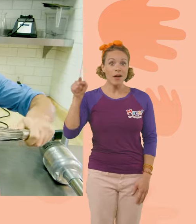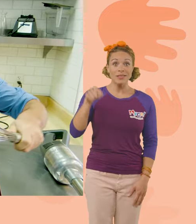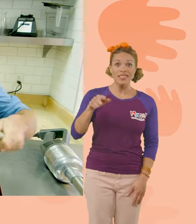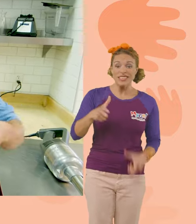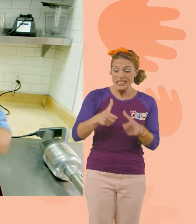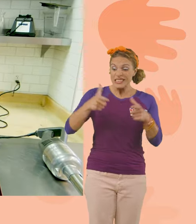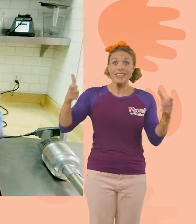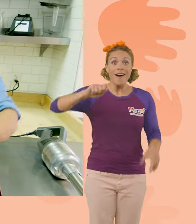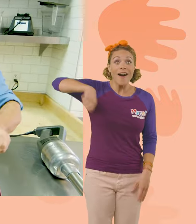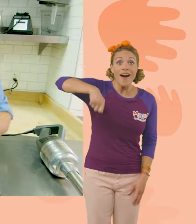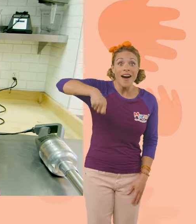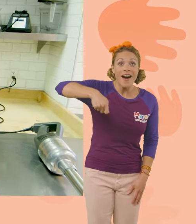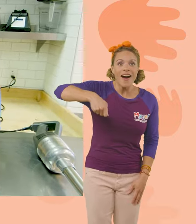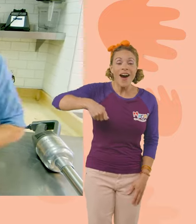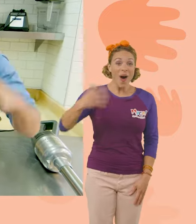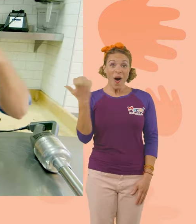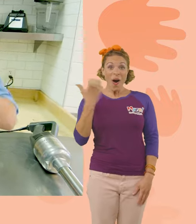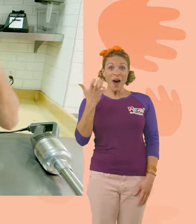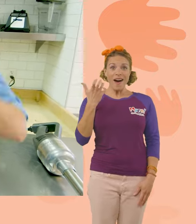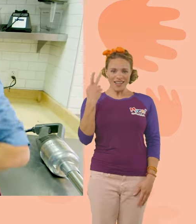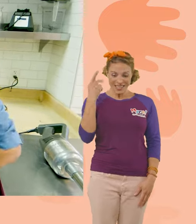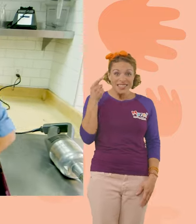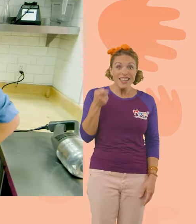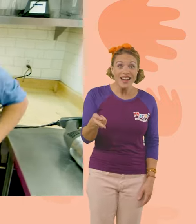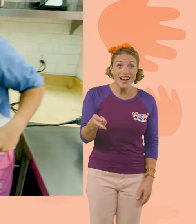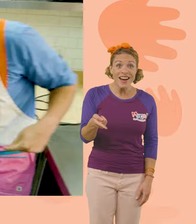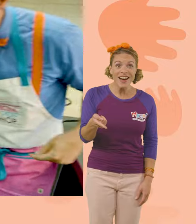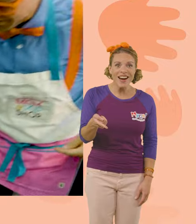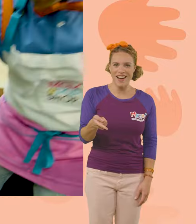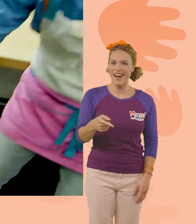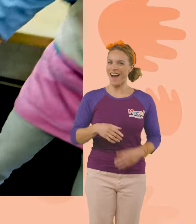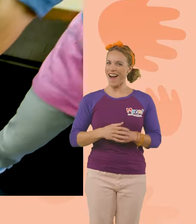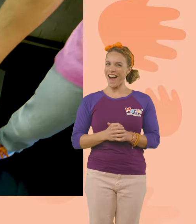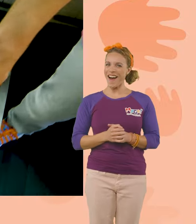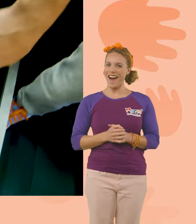is a giant whisk. Woohoo! Check this out.